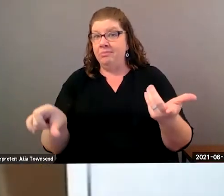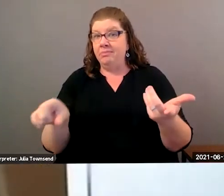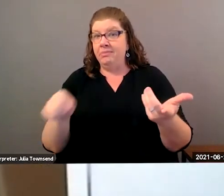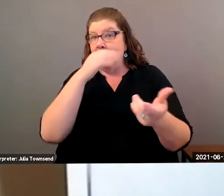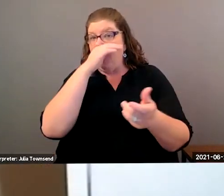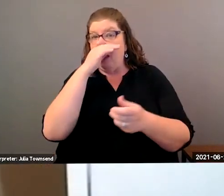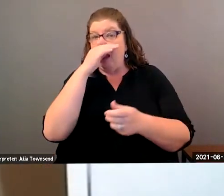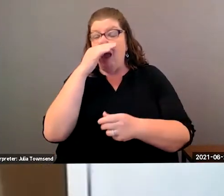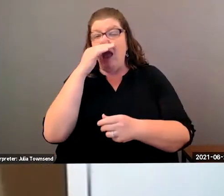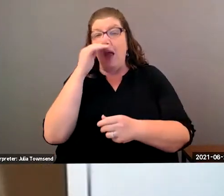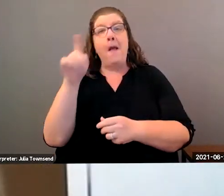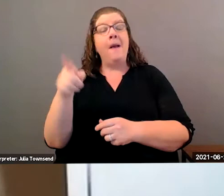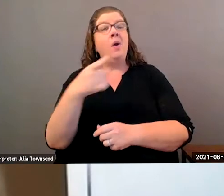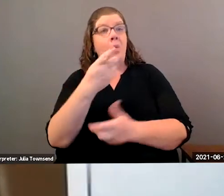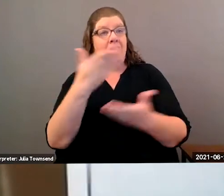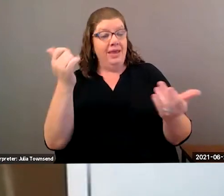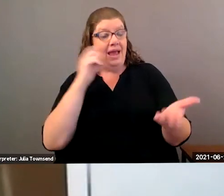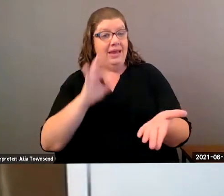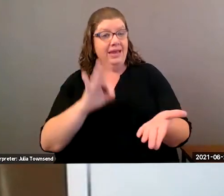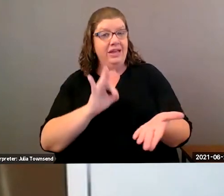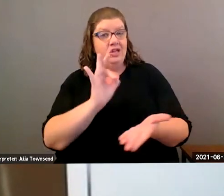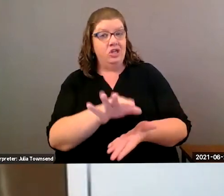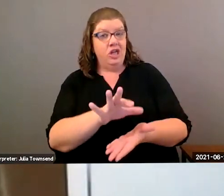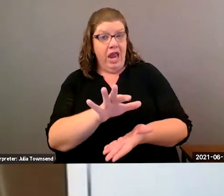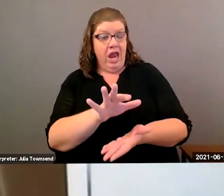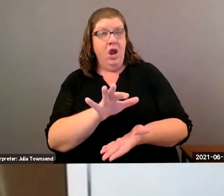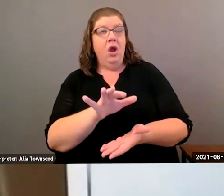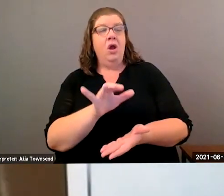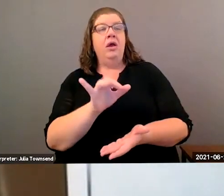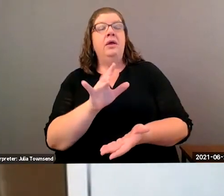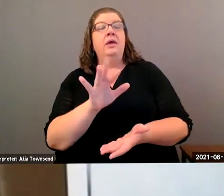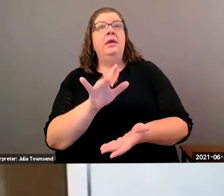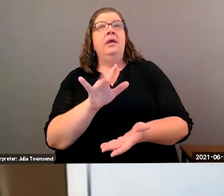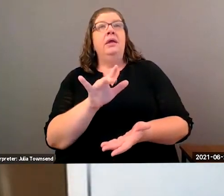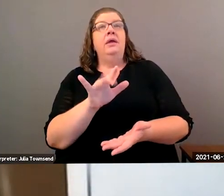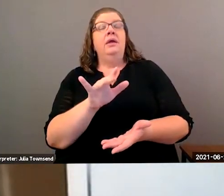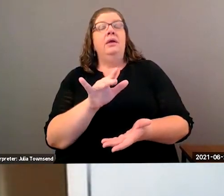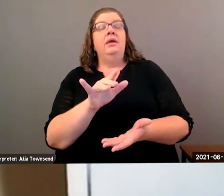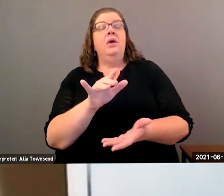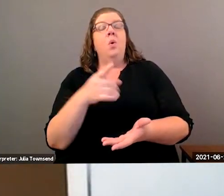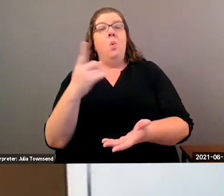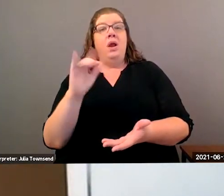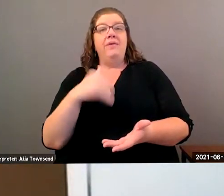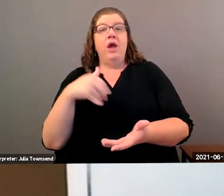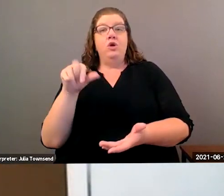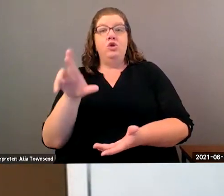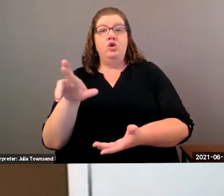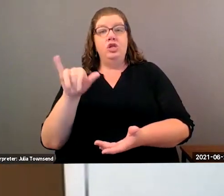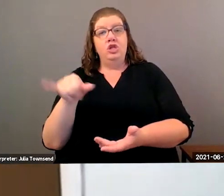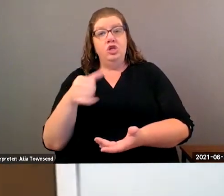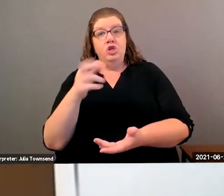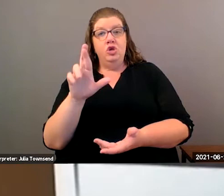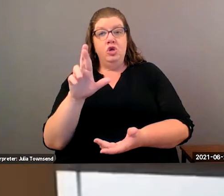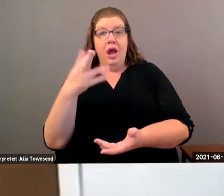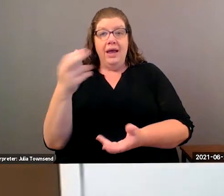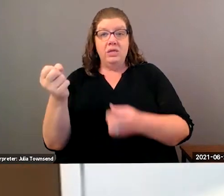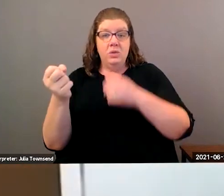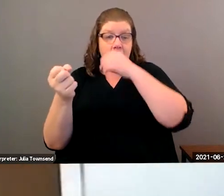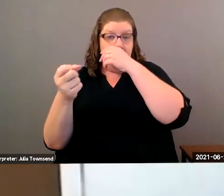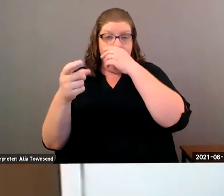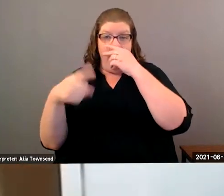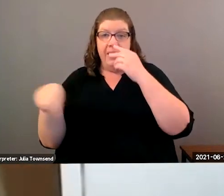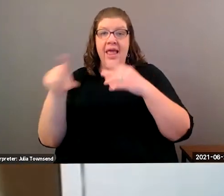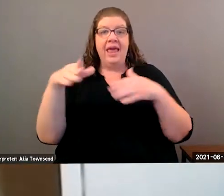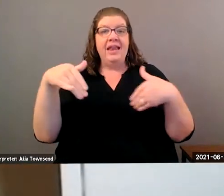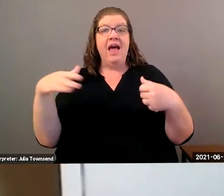I have one thing I can share, which is that at one of our junior highs, they had not fully